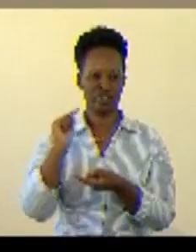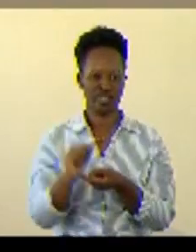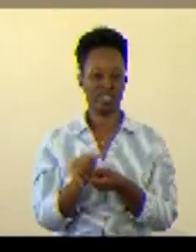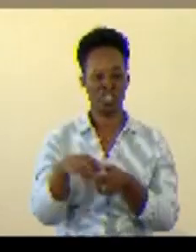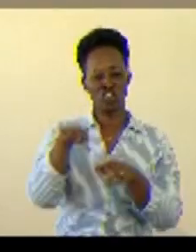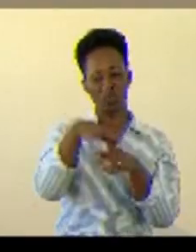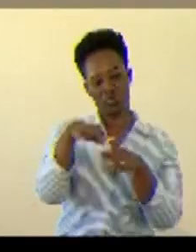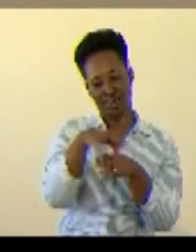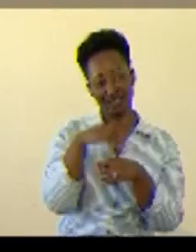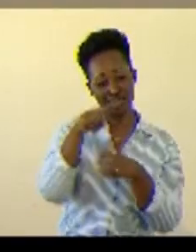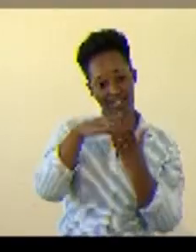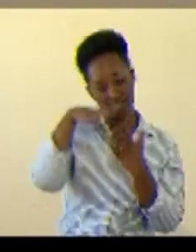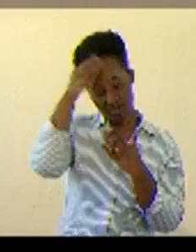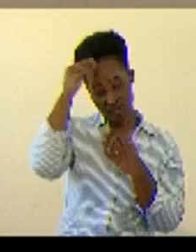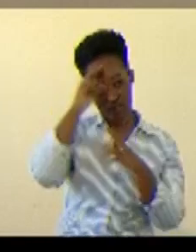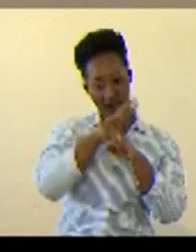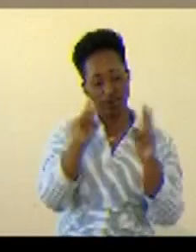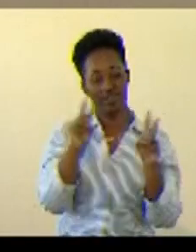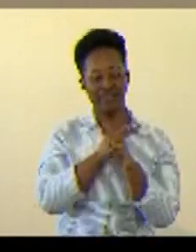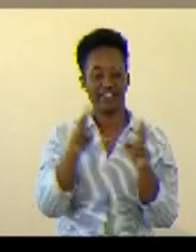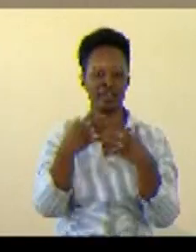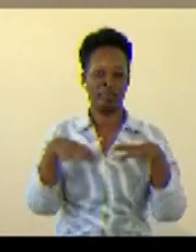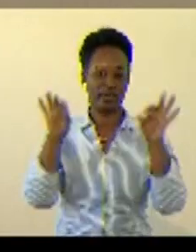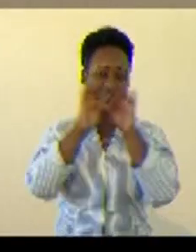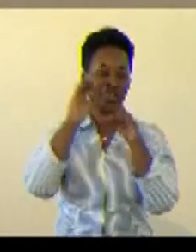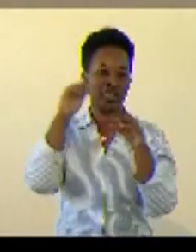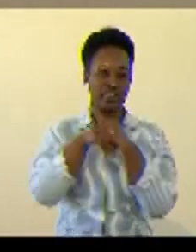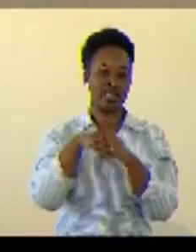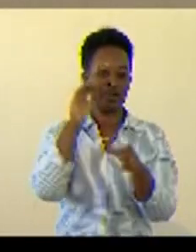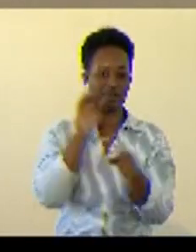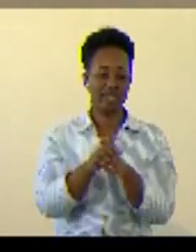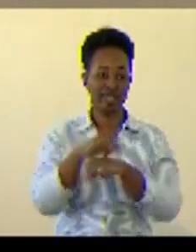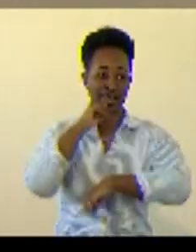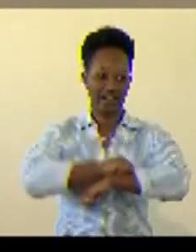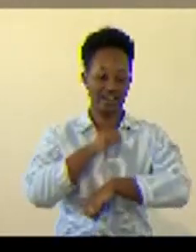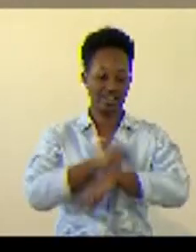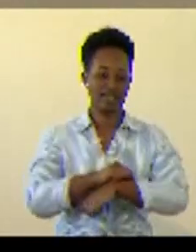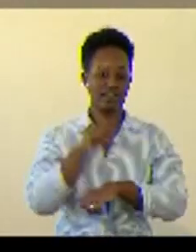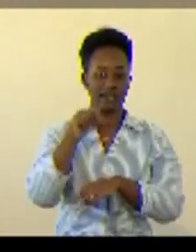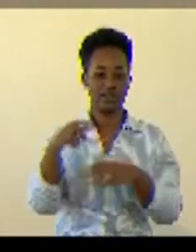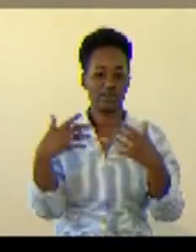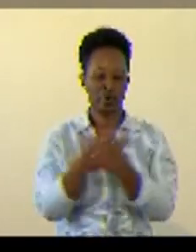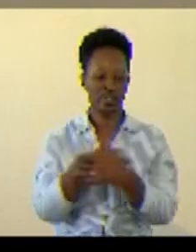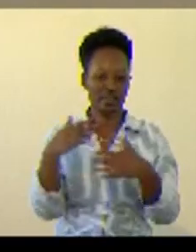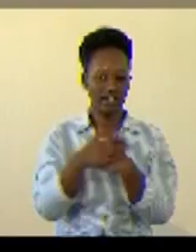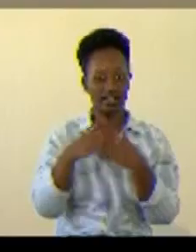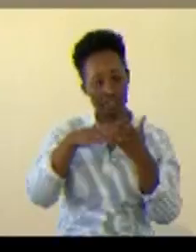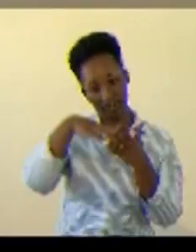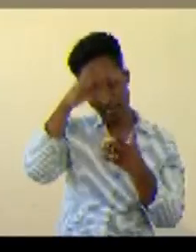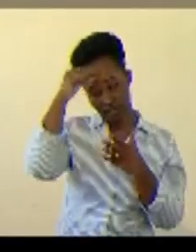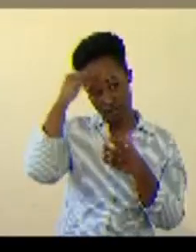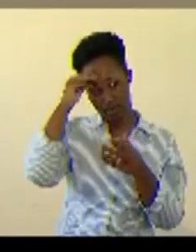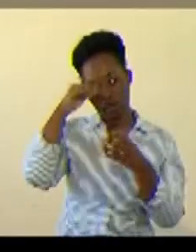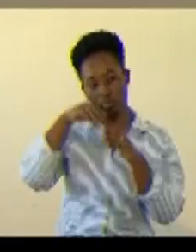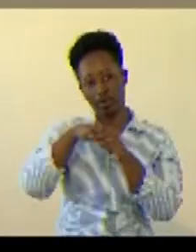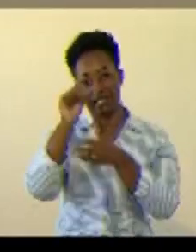lesson is very important in very many classes. It is a cross-cutting lesson that goes to Senior